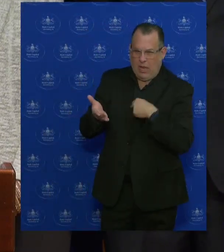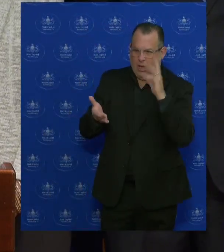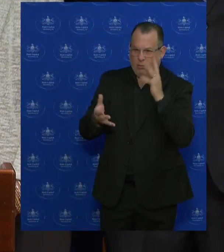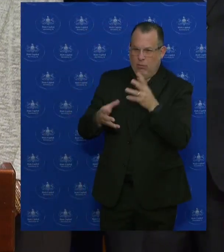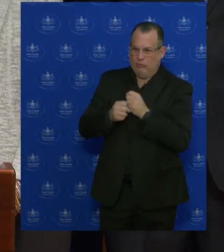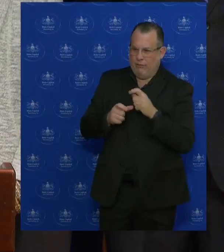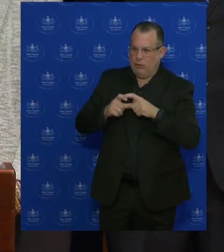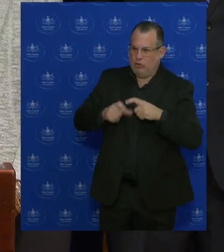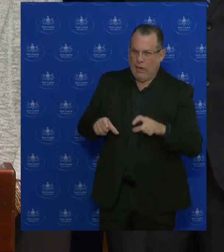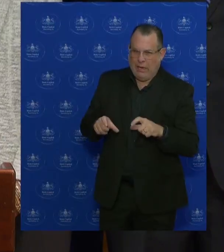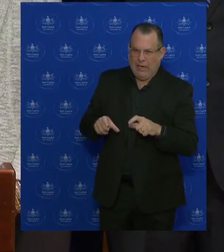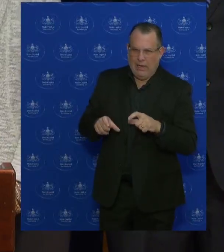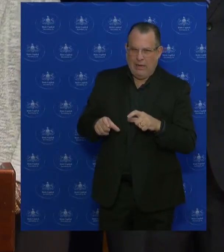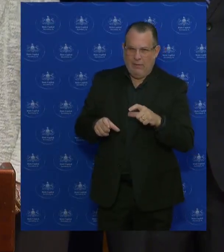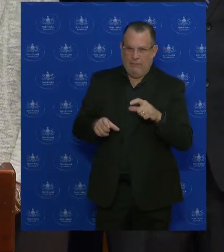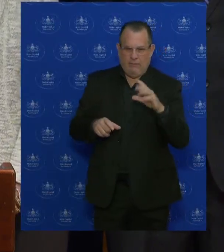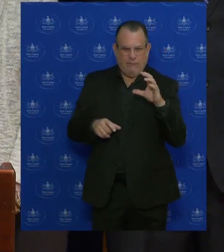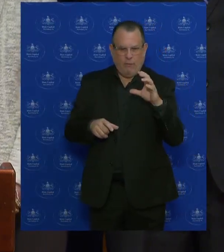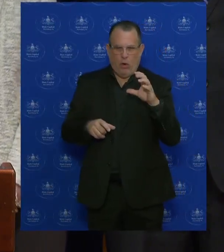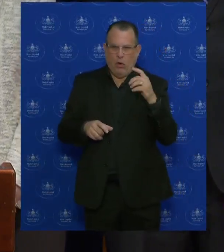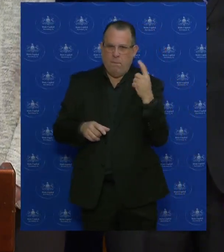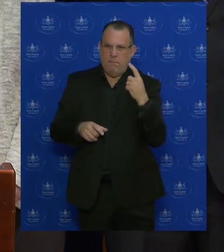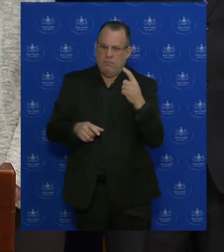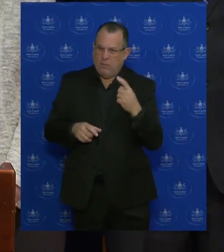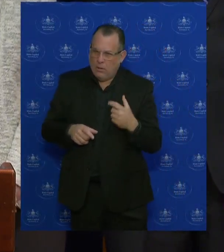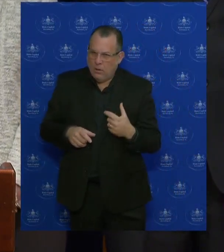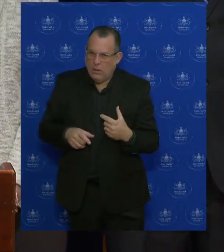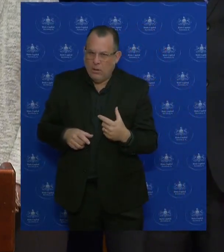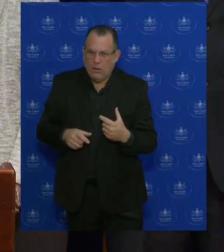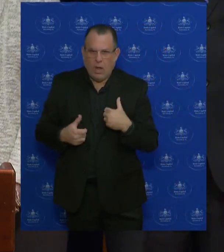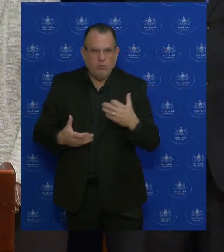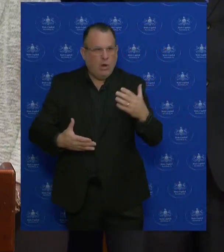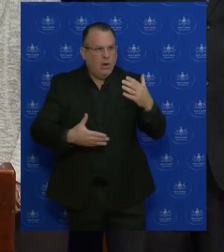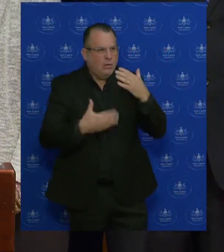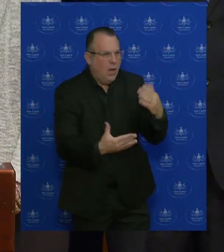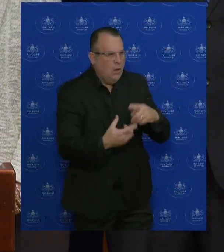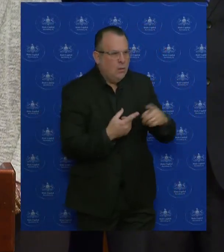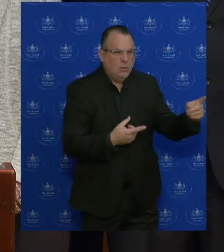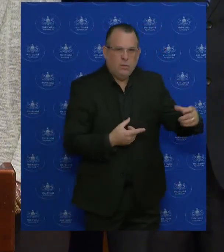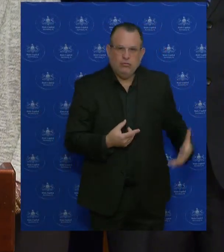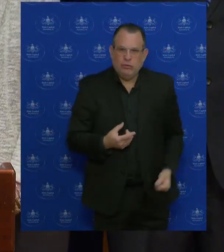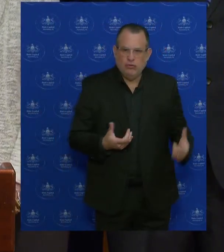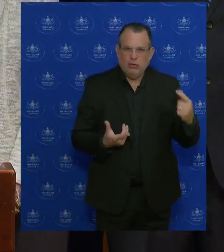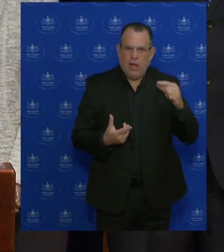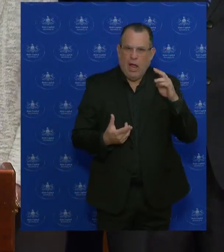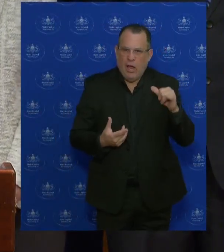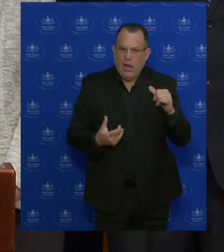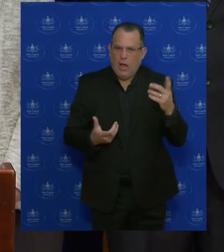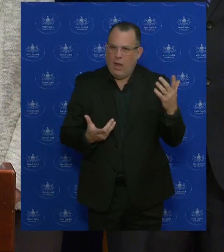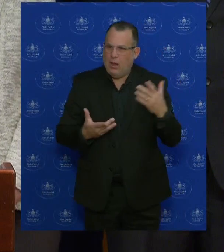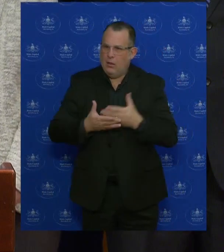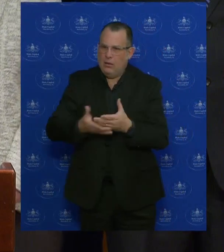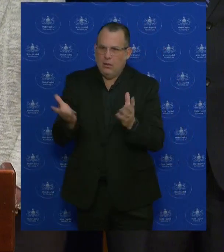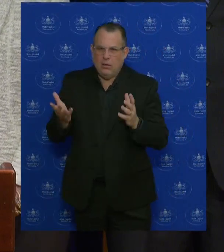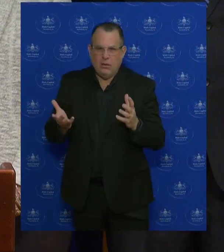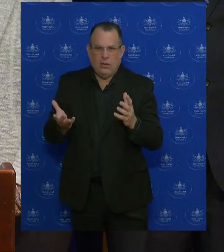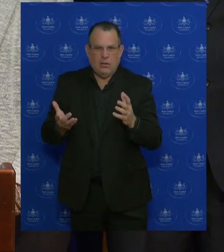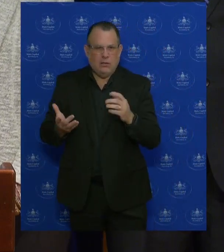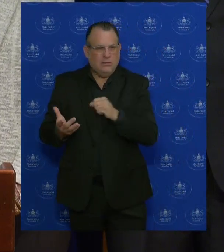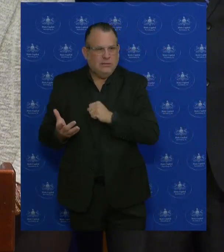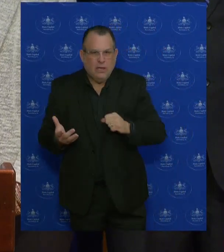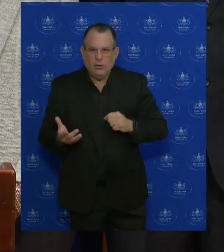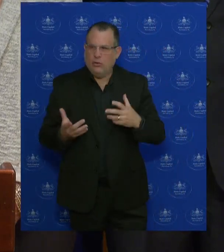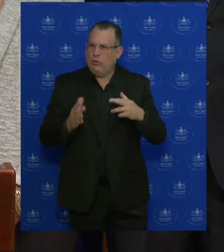$500. Thanks to the work of Treasurer Garrity and the General Assembly, this week I will be receiving a check in the mail for